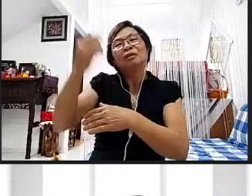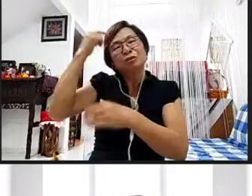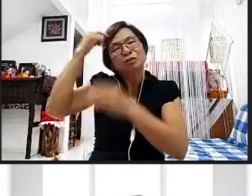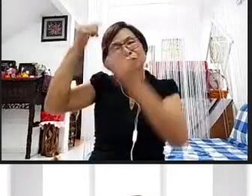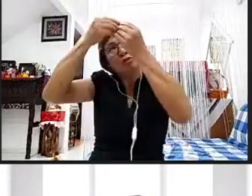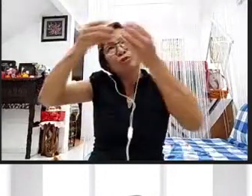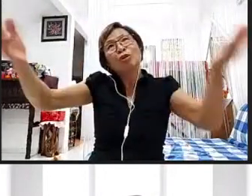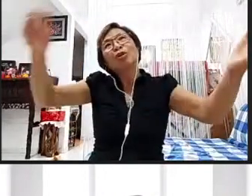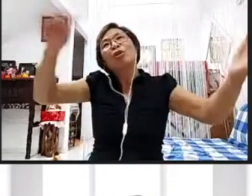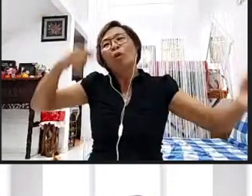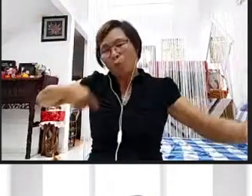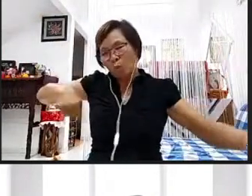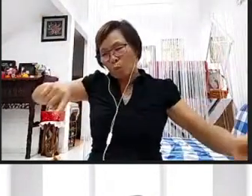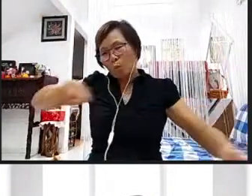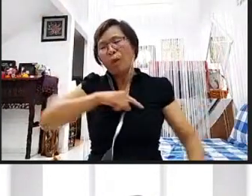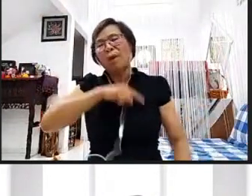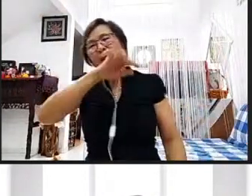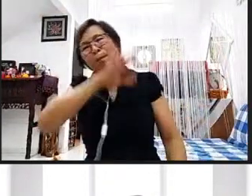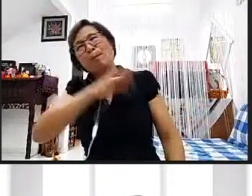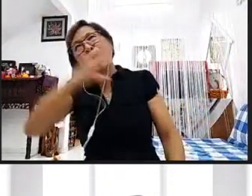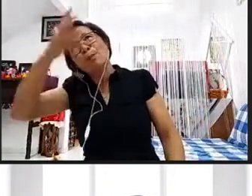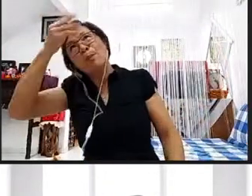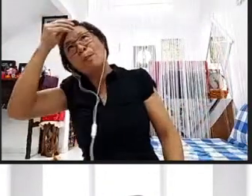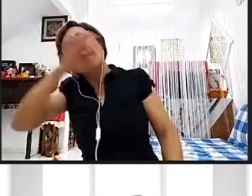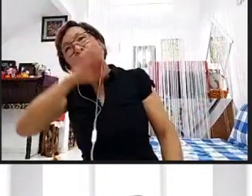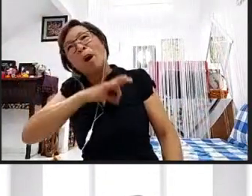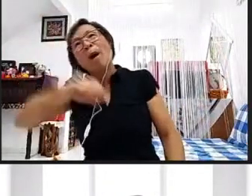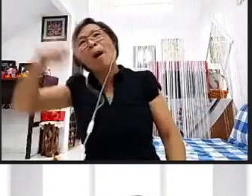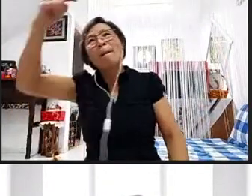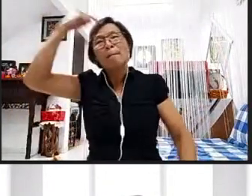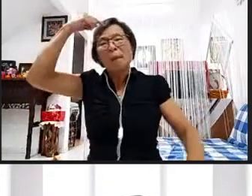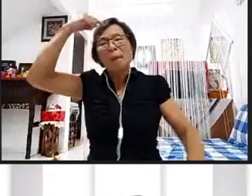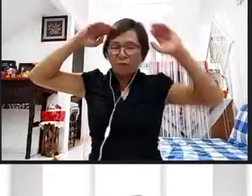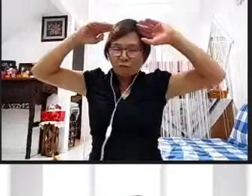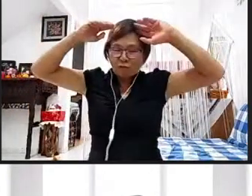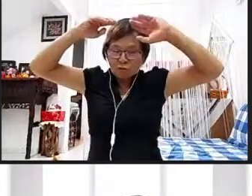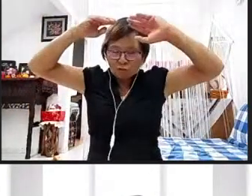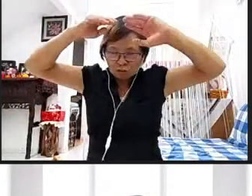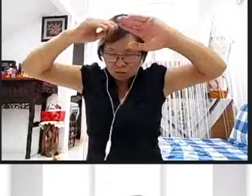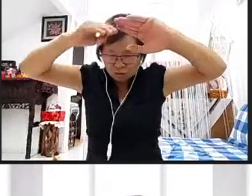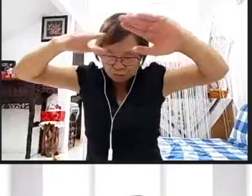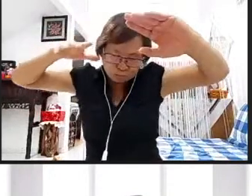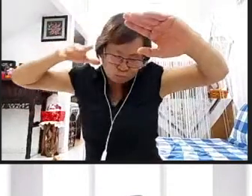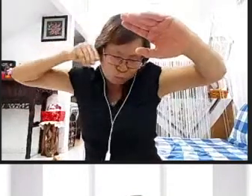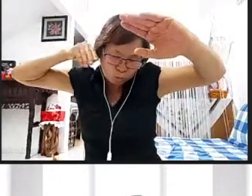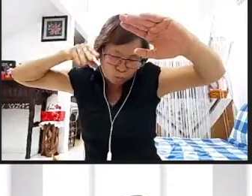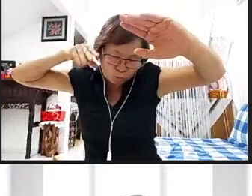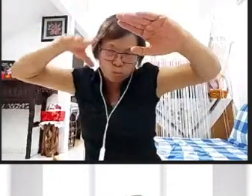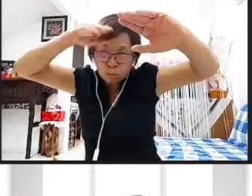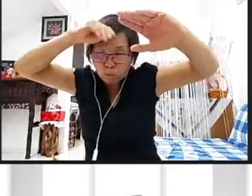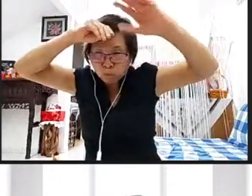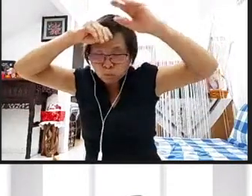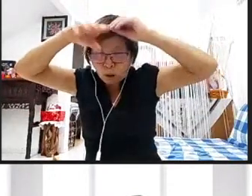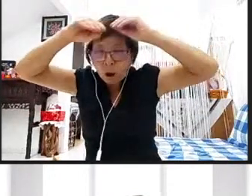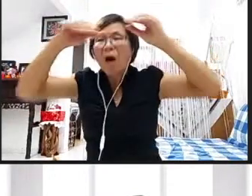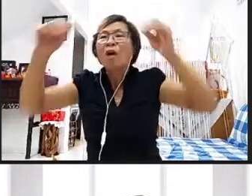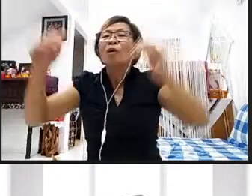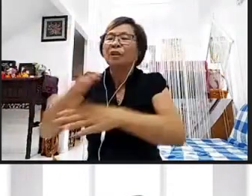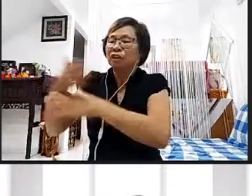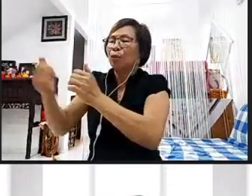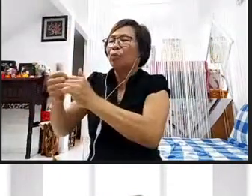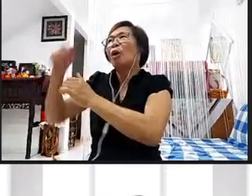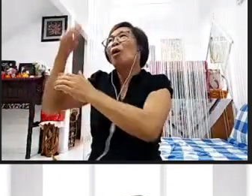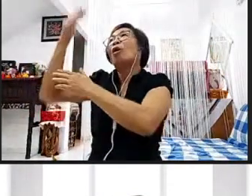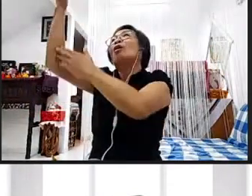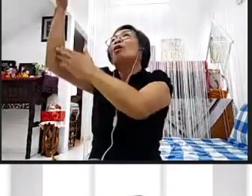benefited also, and during this time, our mind was very focused, and we have a true abundance of merit. This must be shared with all the devas, our